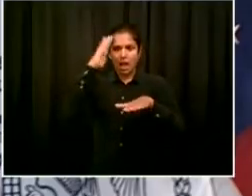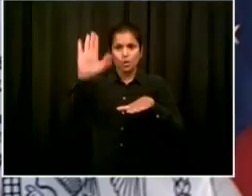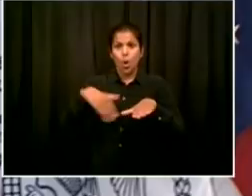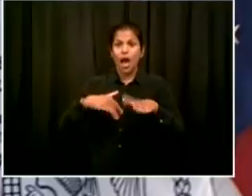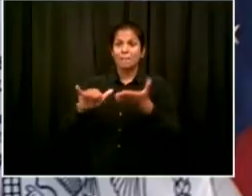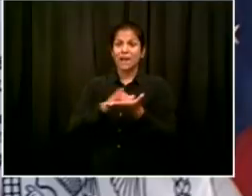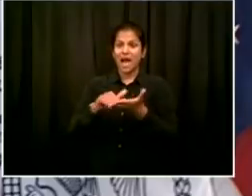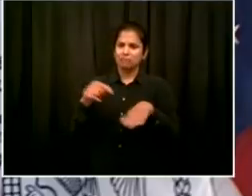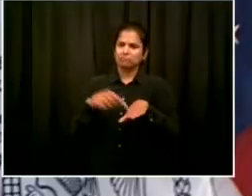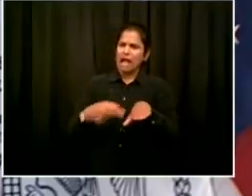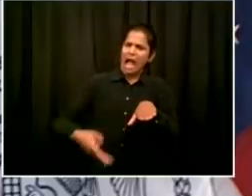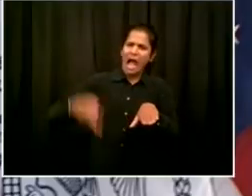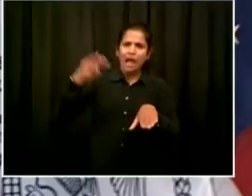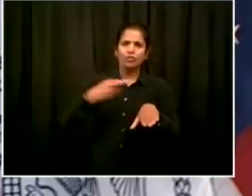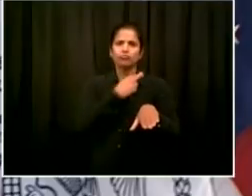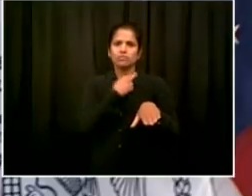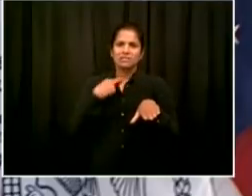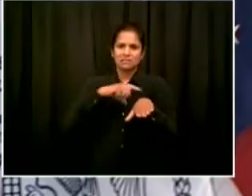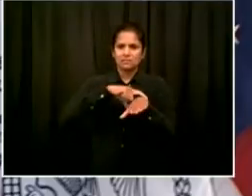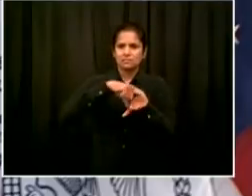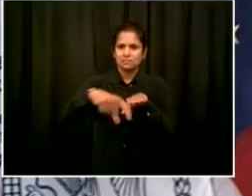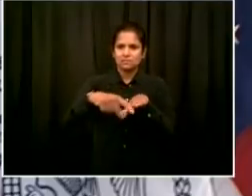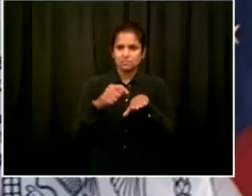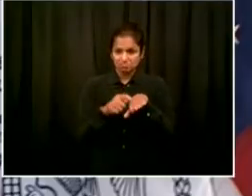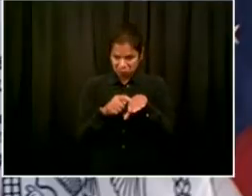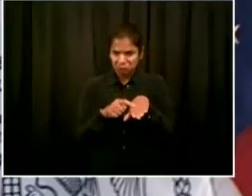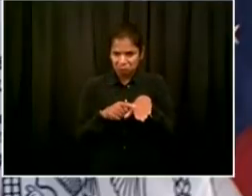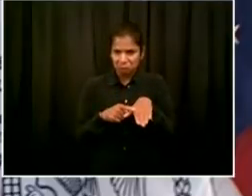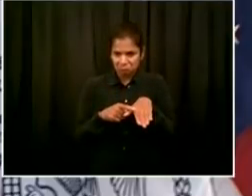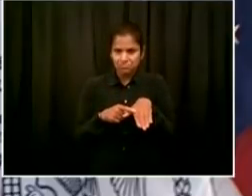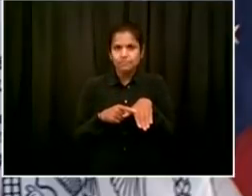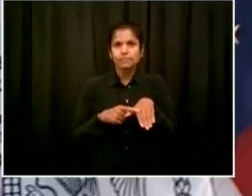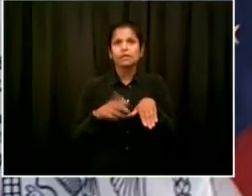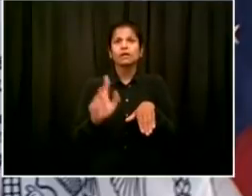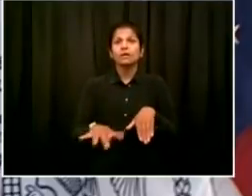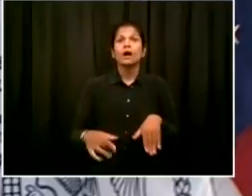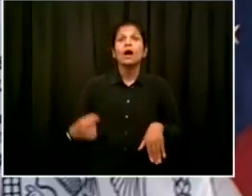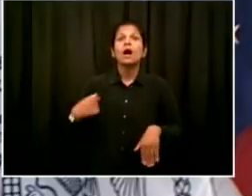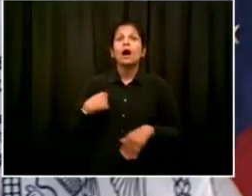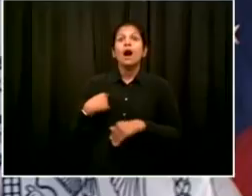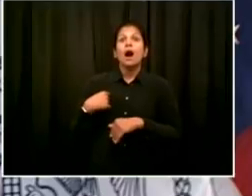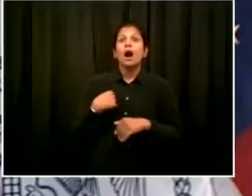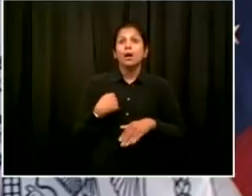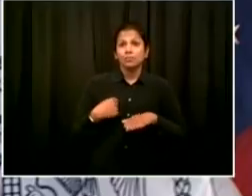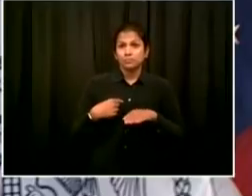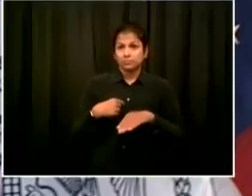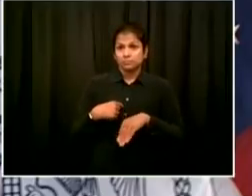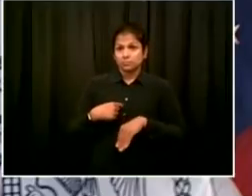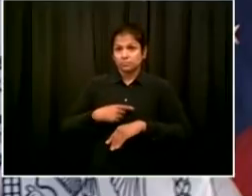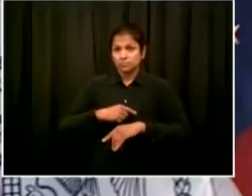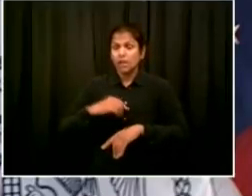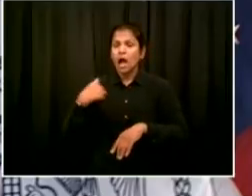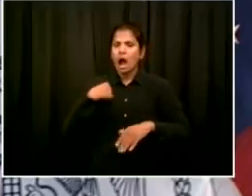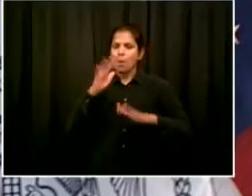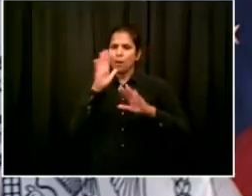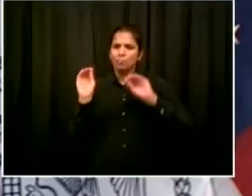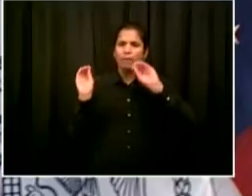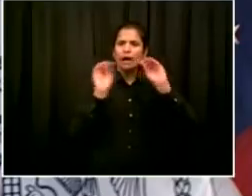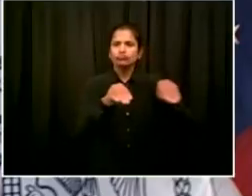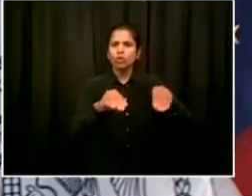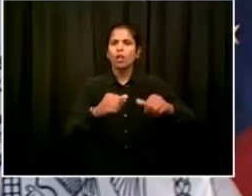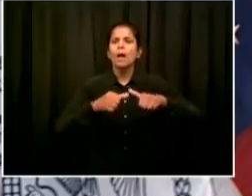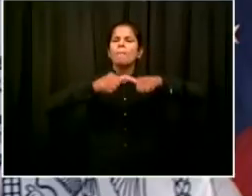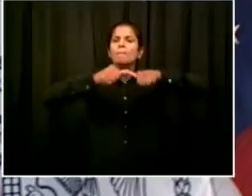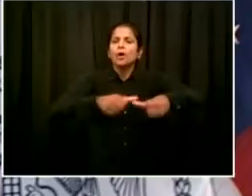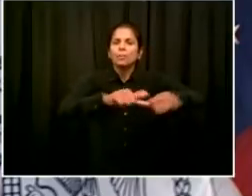temporary measures and the more permanent measures, most obviously things like the Rockaway Boardwalk, are meant to be wherever we